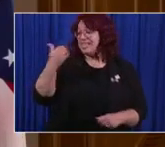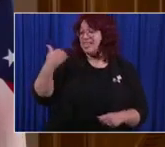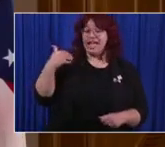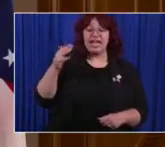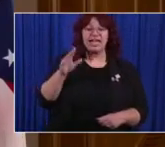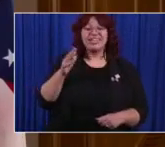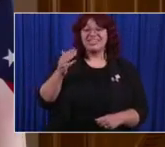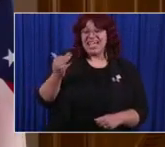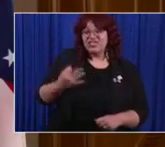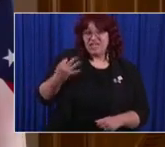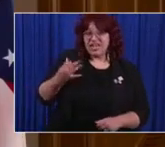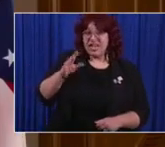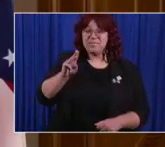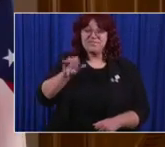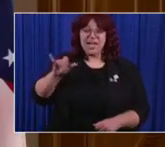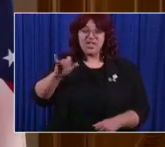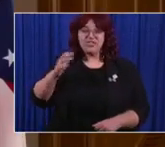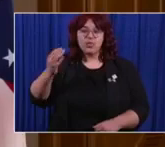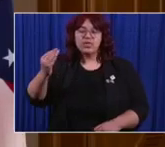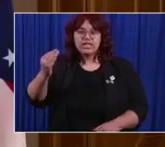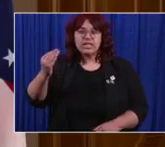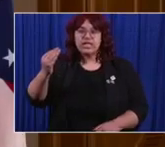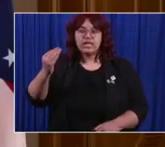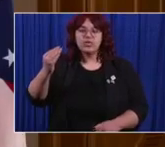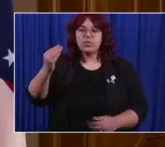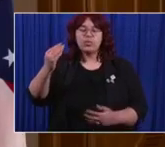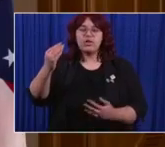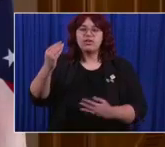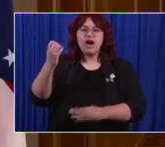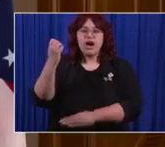shots administered in the last 3 weeks.